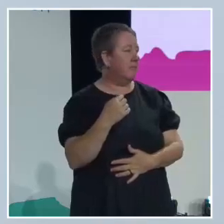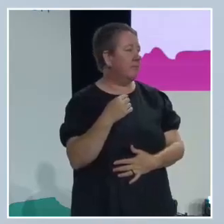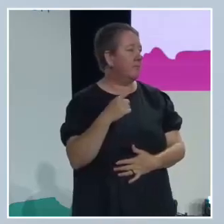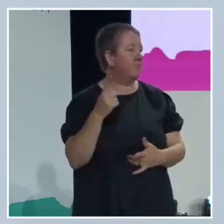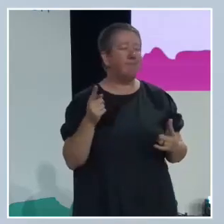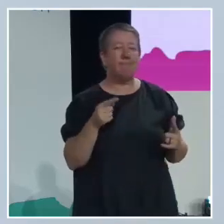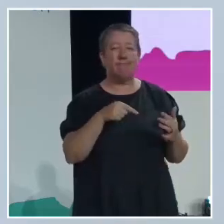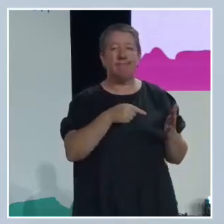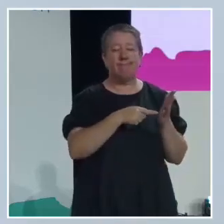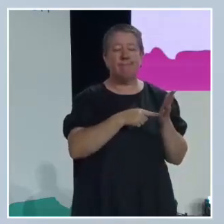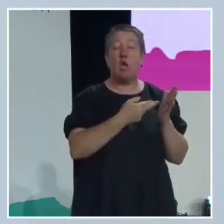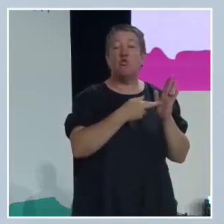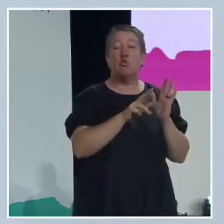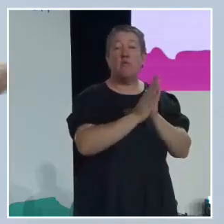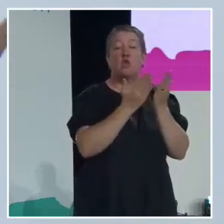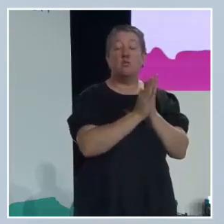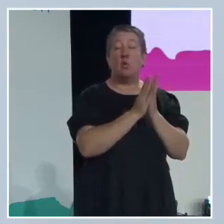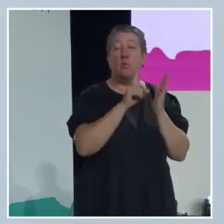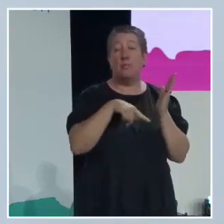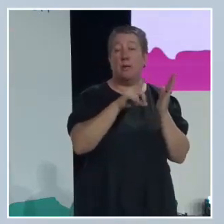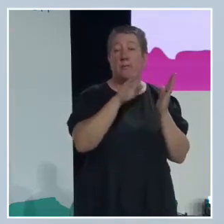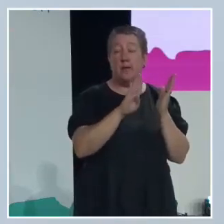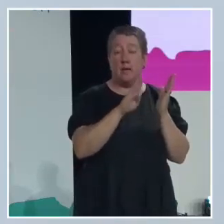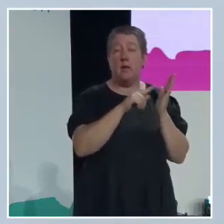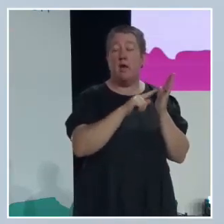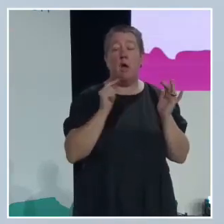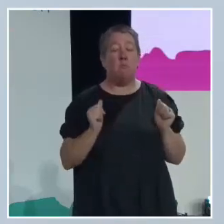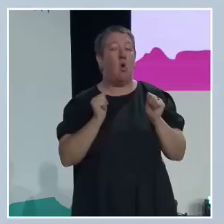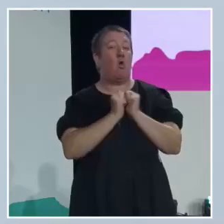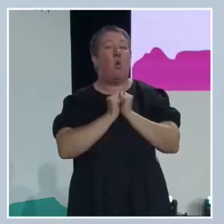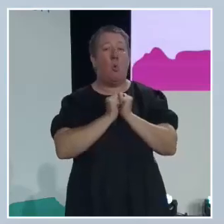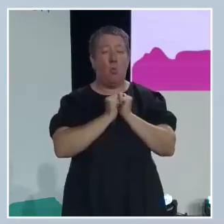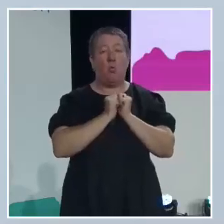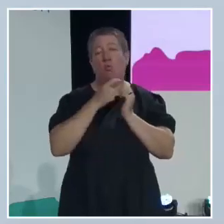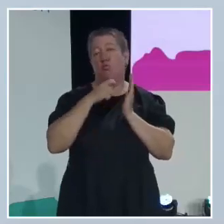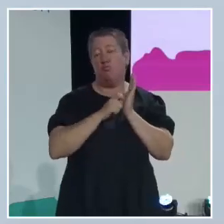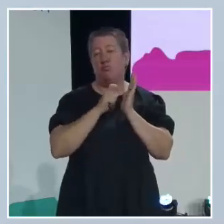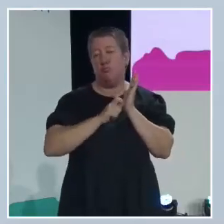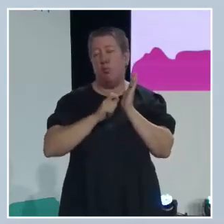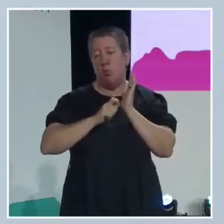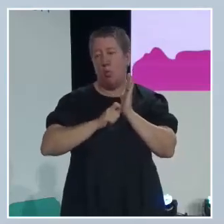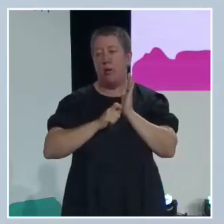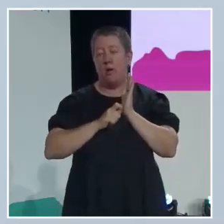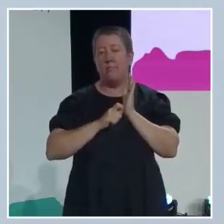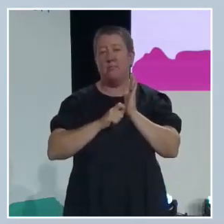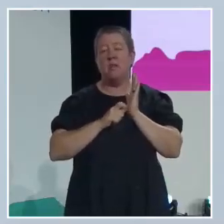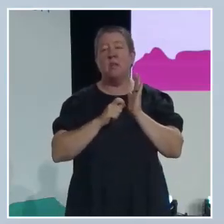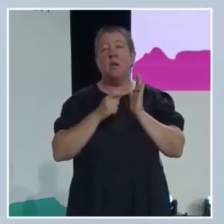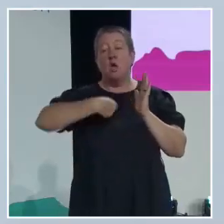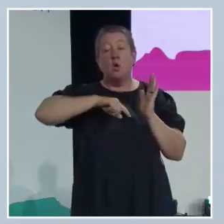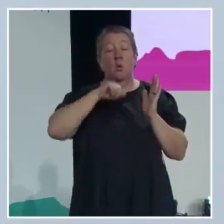PDB's reference book with the FIX Secretariat and the AFD. Well, we believe that